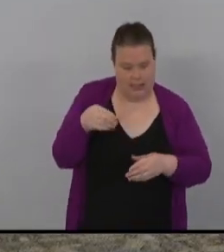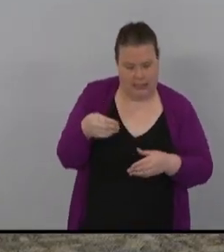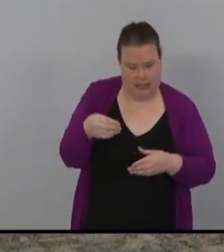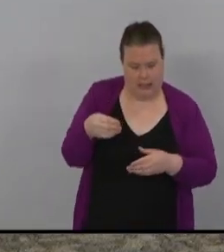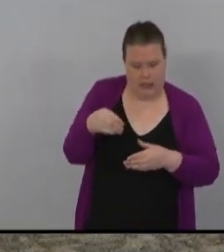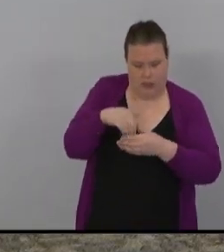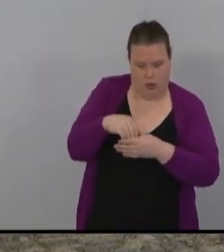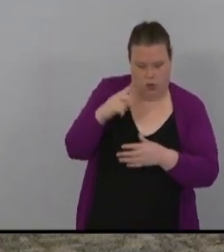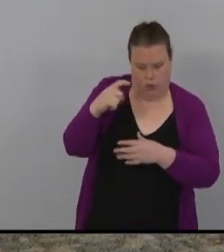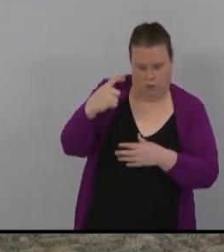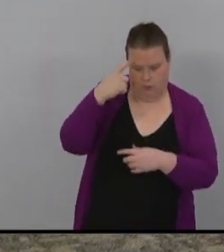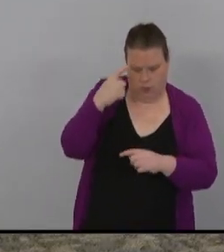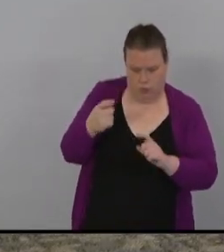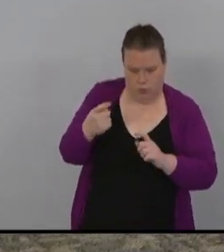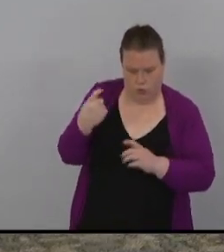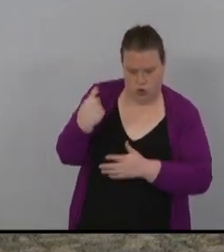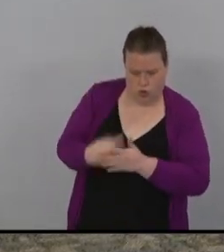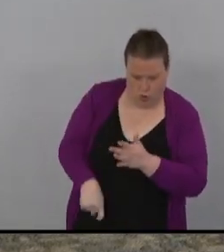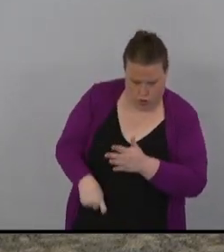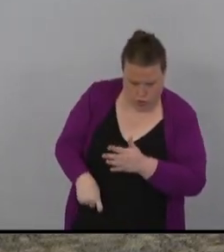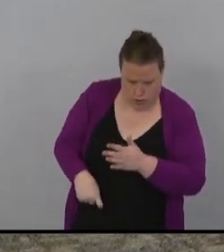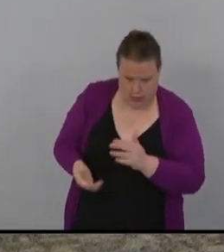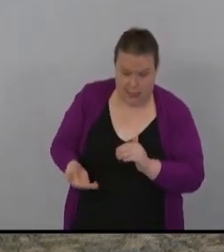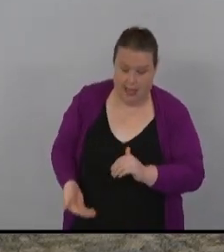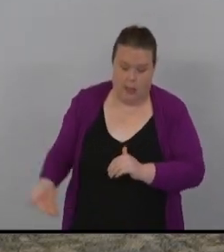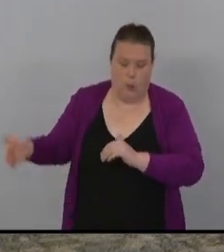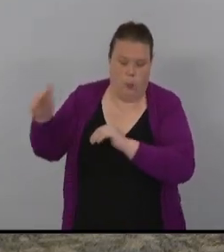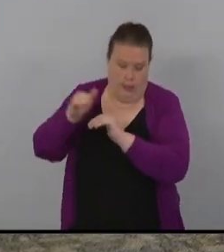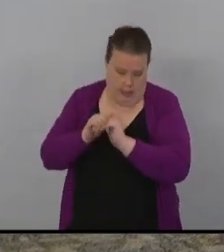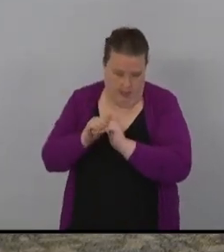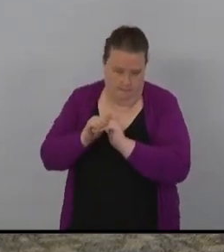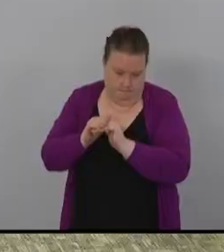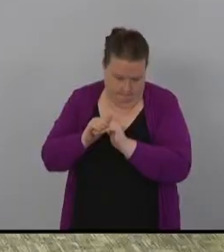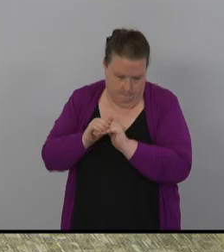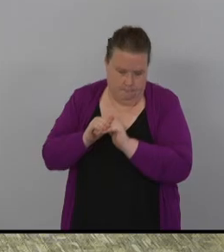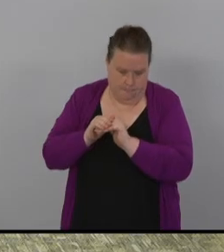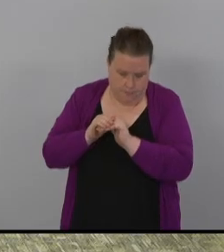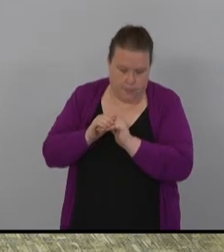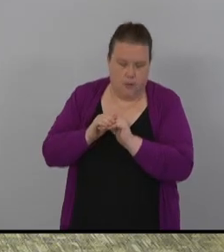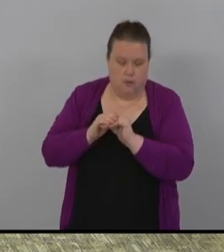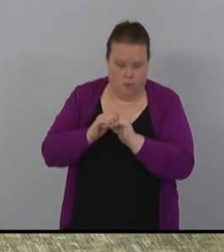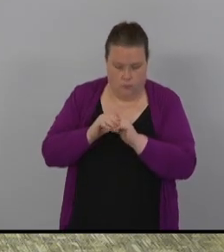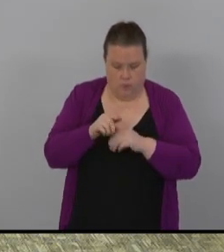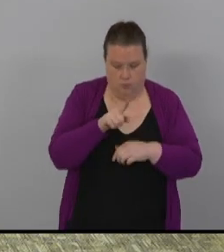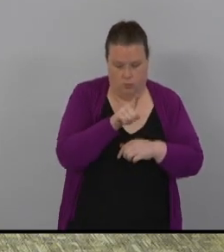go up. And we talked about that. Intergovernmental charges are mostly